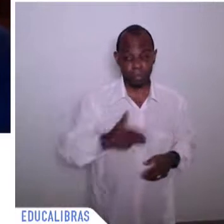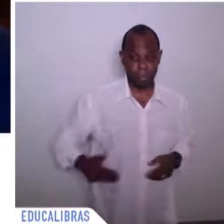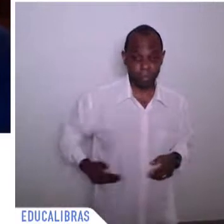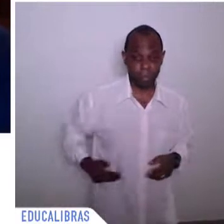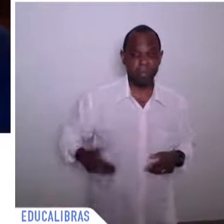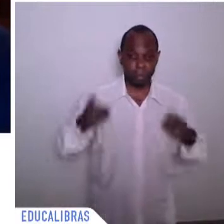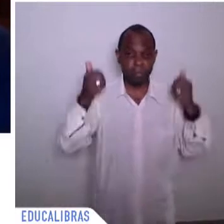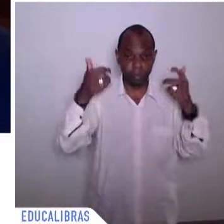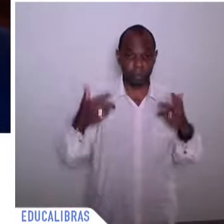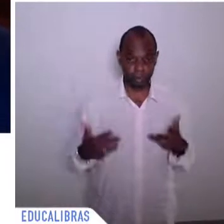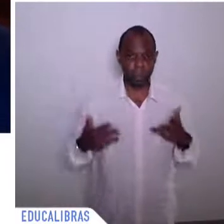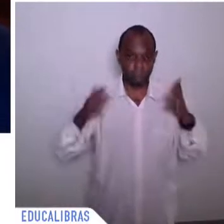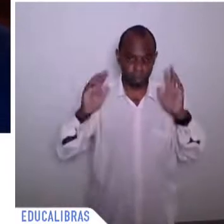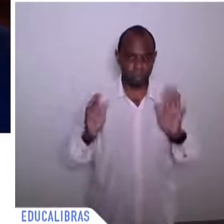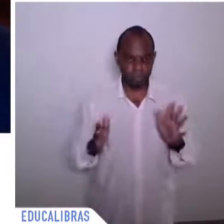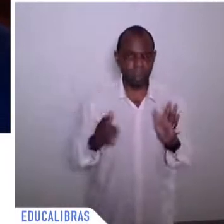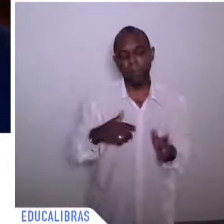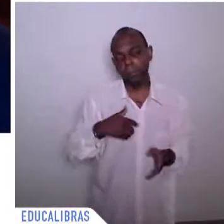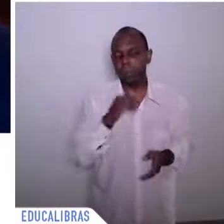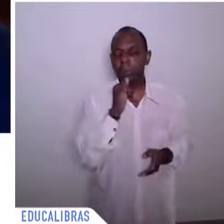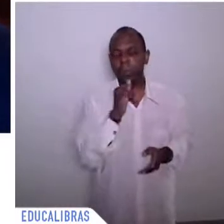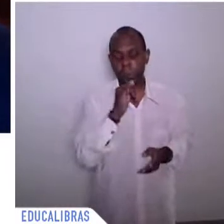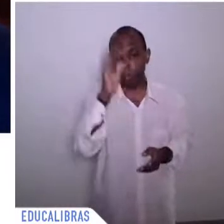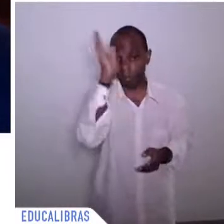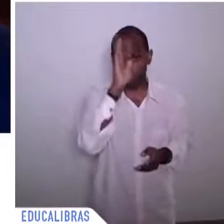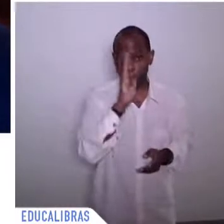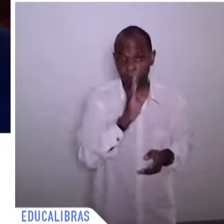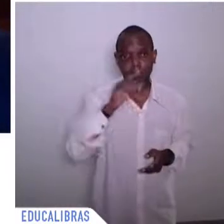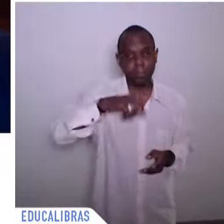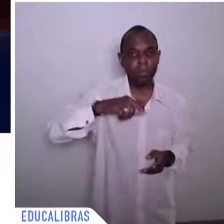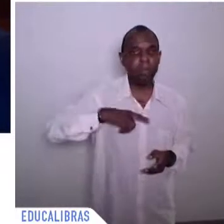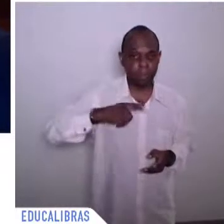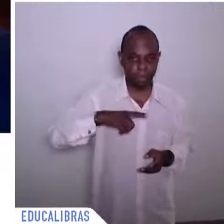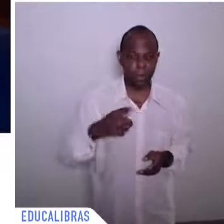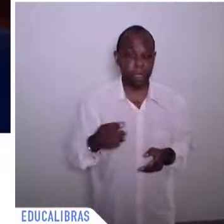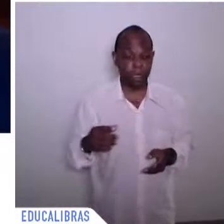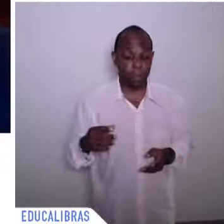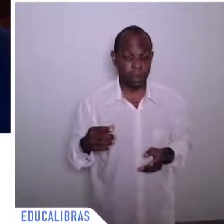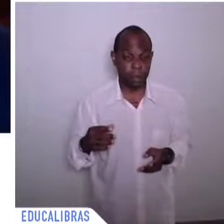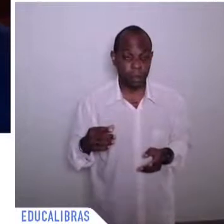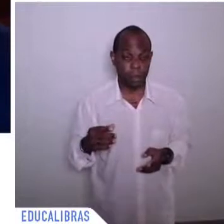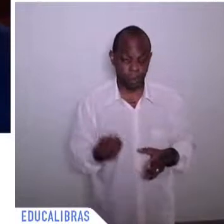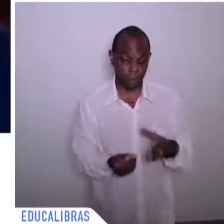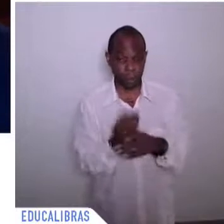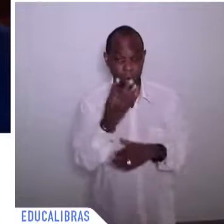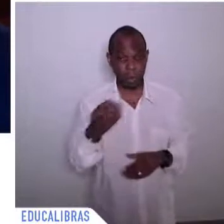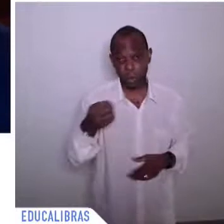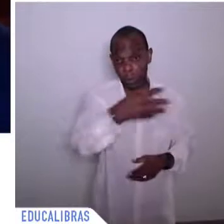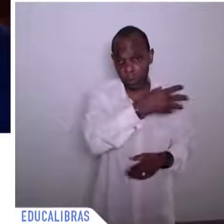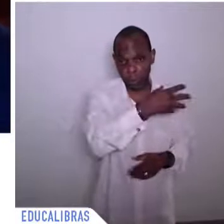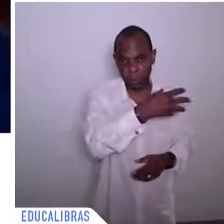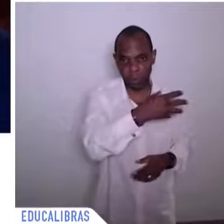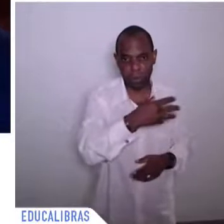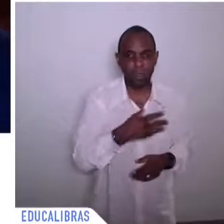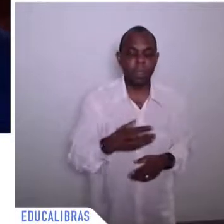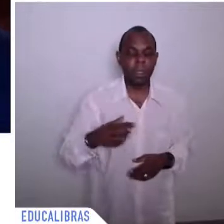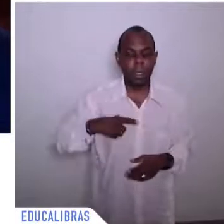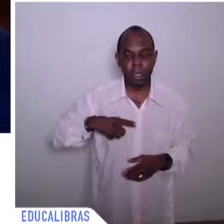couldn't use this movement, connecting it to what the minister said. For example, Brazil was one of the innovative